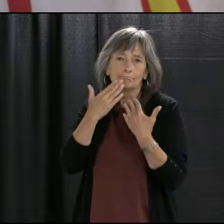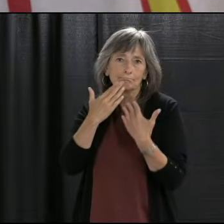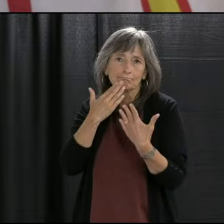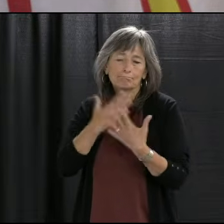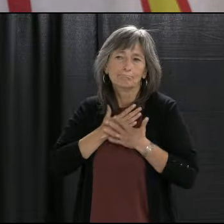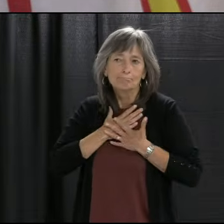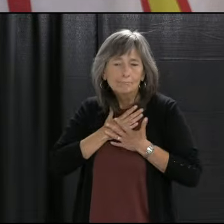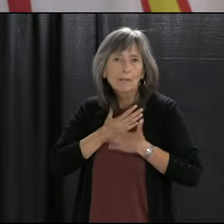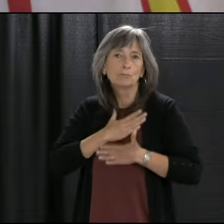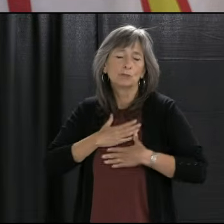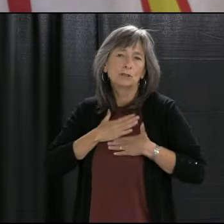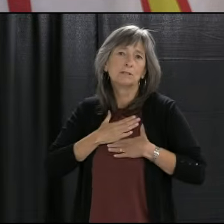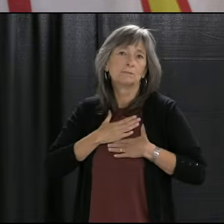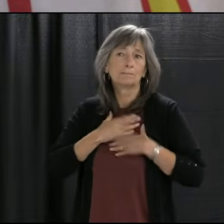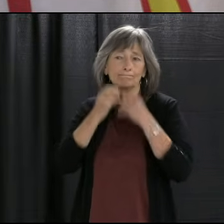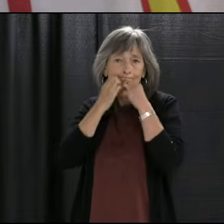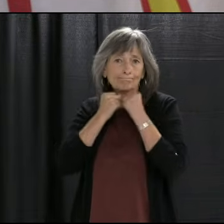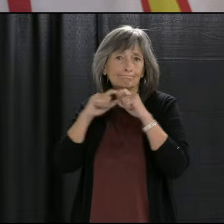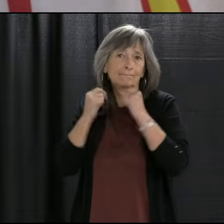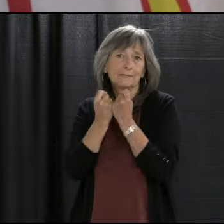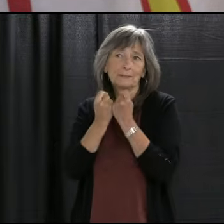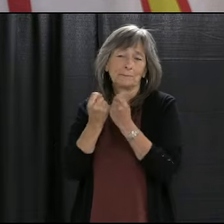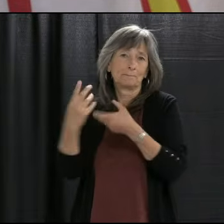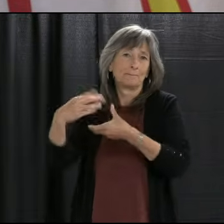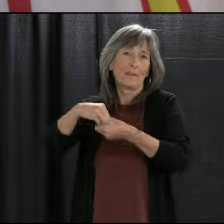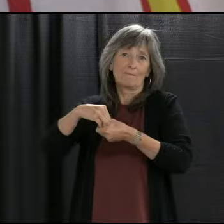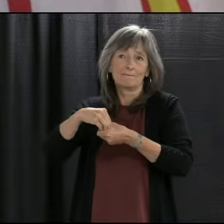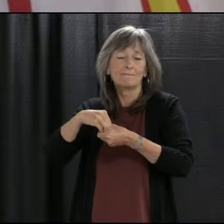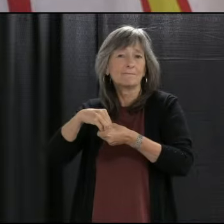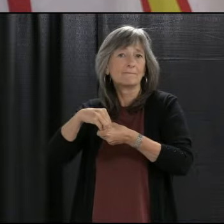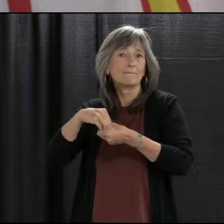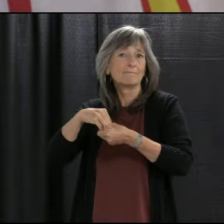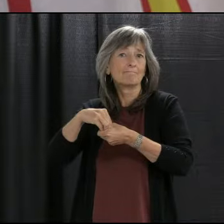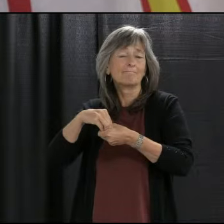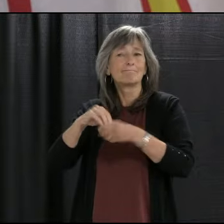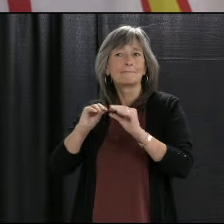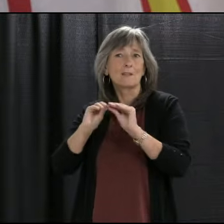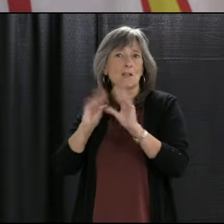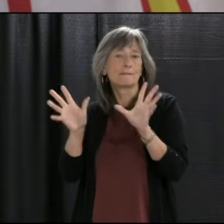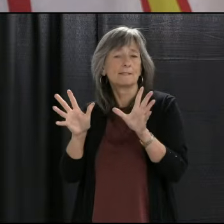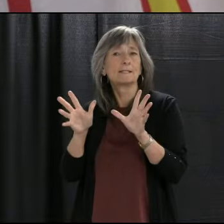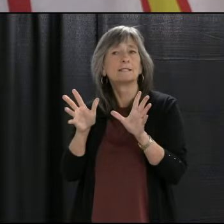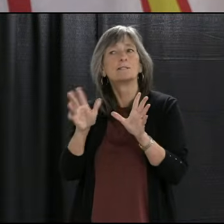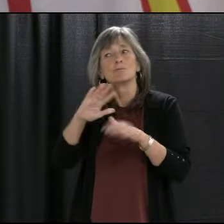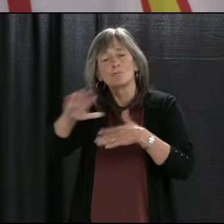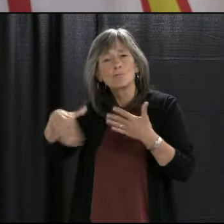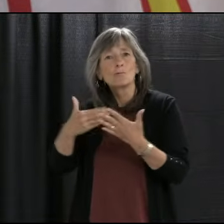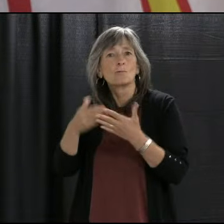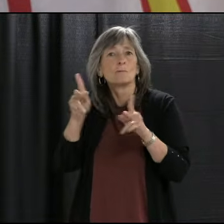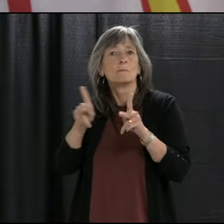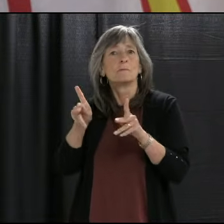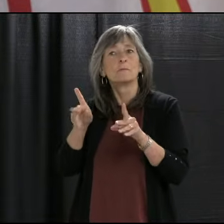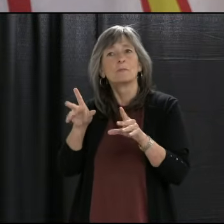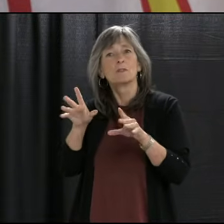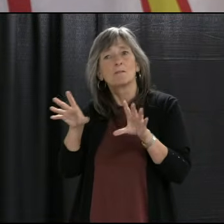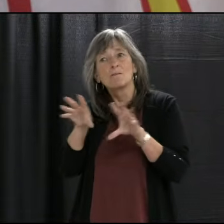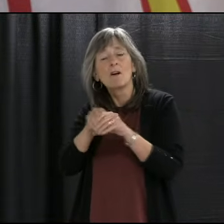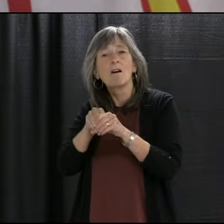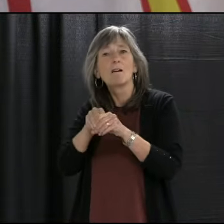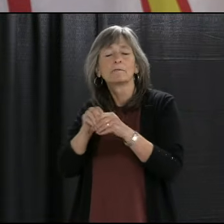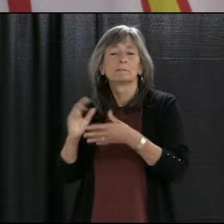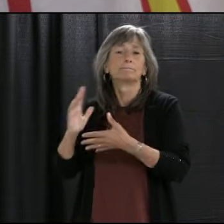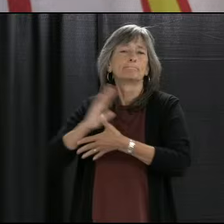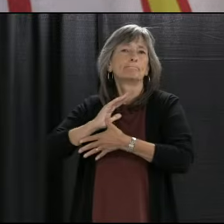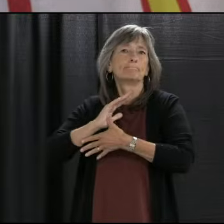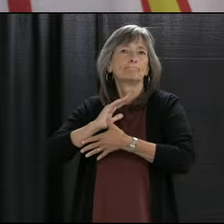his decision. He's a very valuable member of this team, and I think it just goes to show how everyone is really putting the communities and the safety of